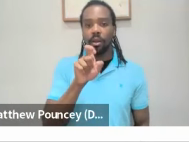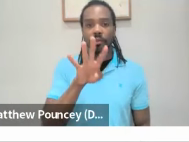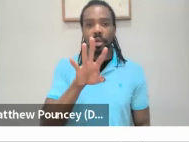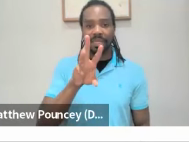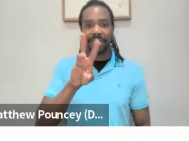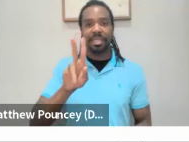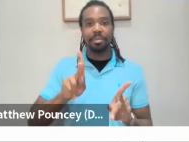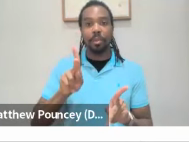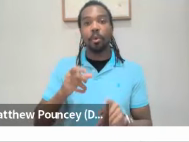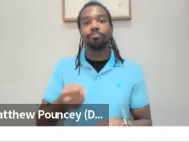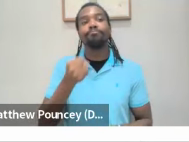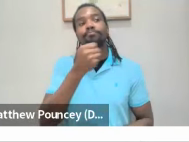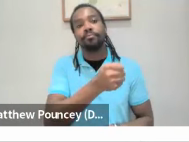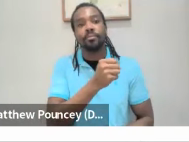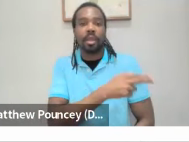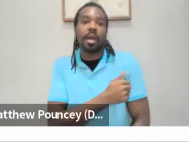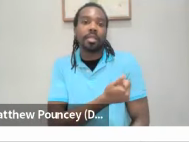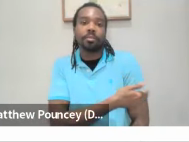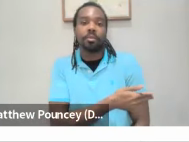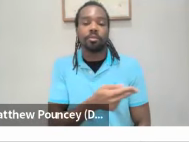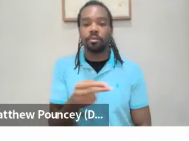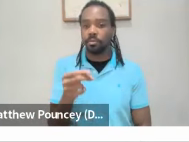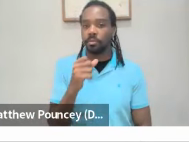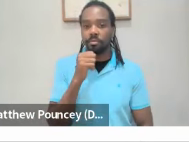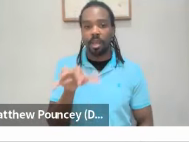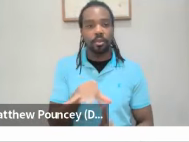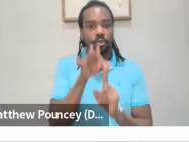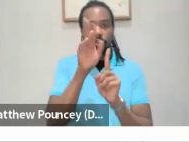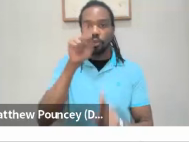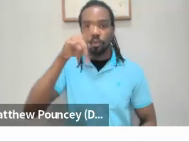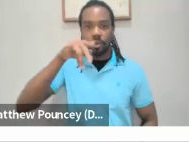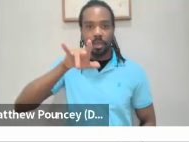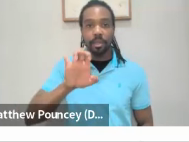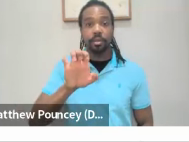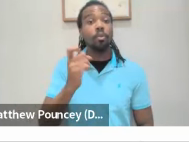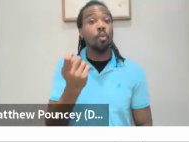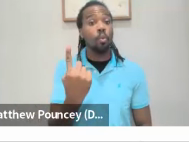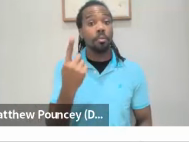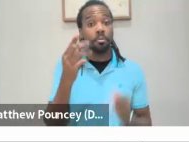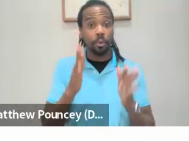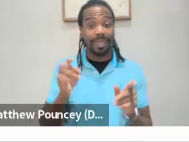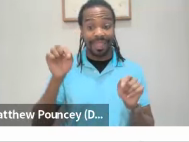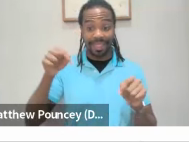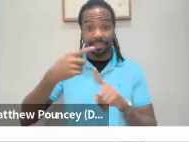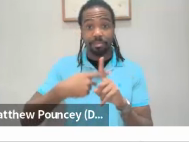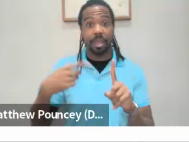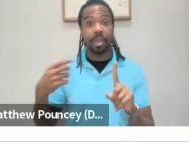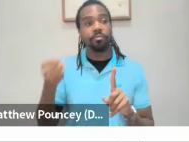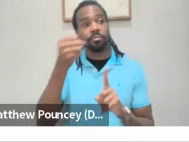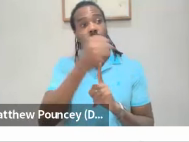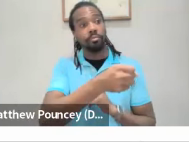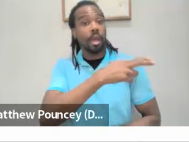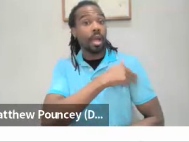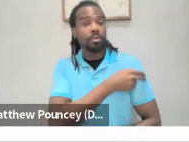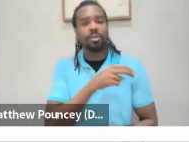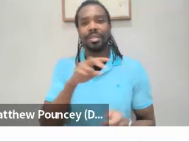hospitalizations. Not unique people. One of the people this month had a previous hospitalization. Fortunately, both